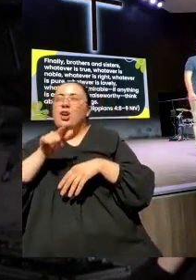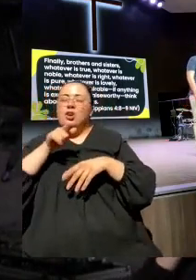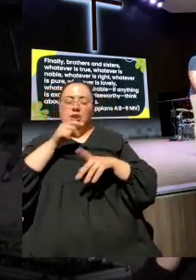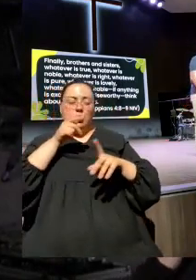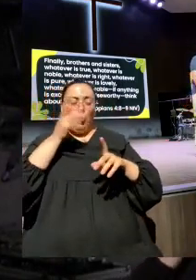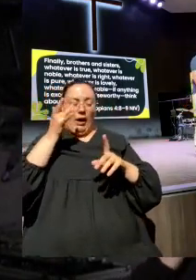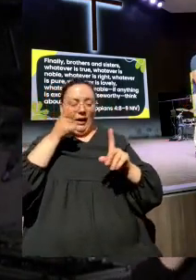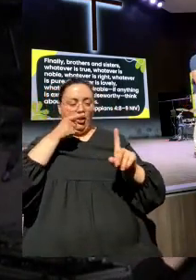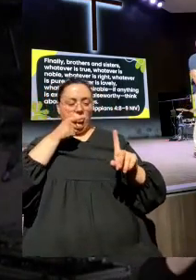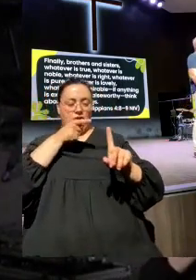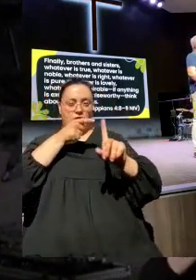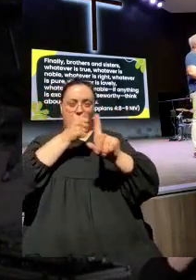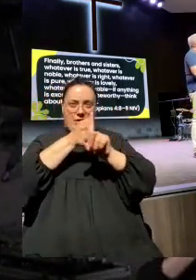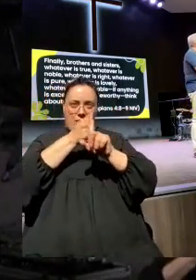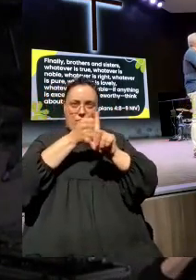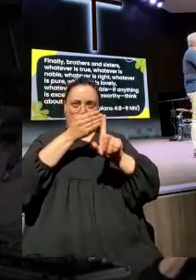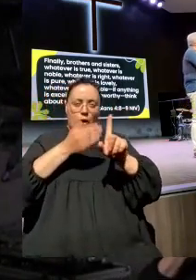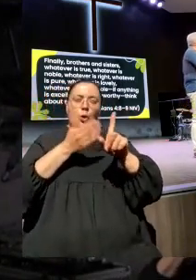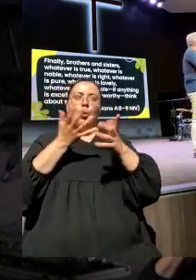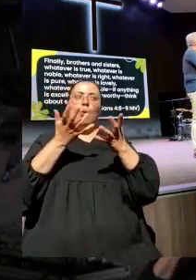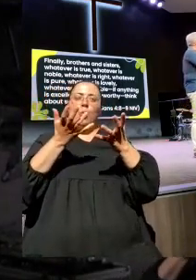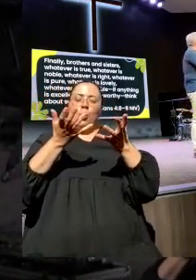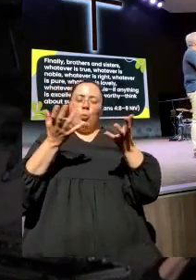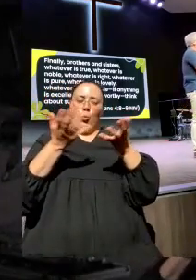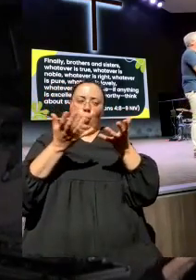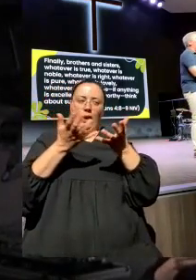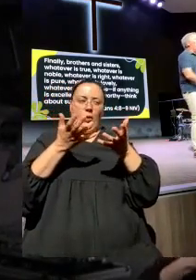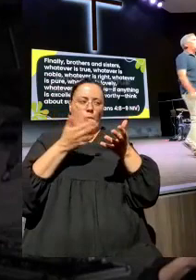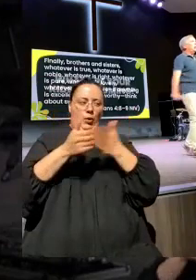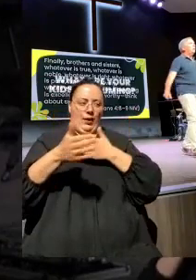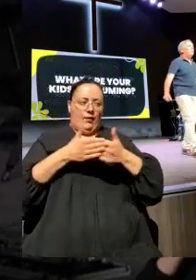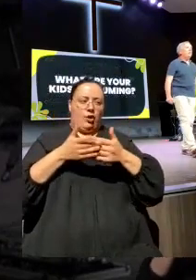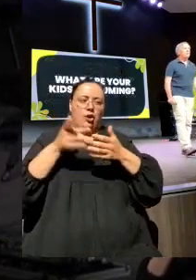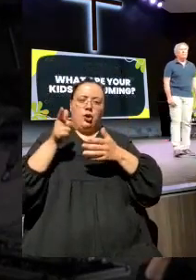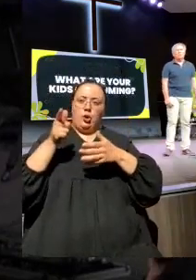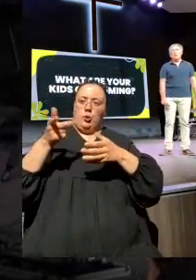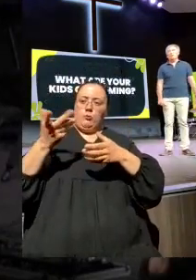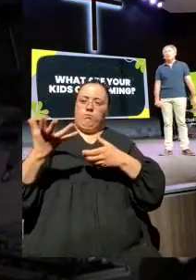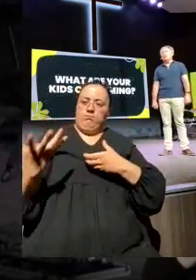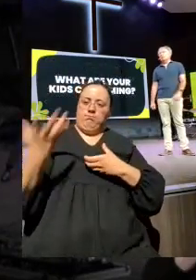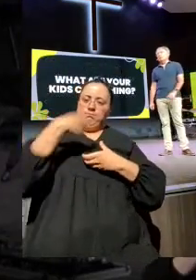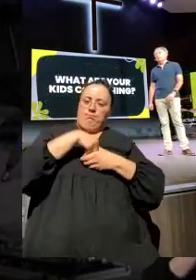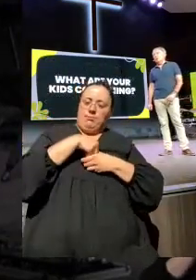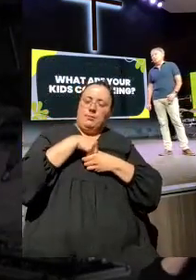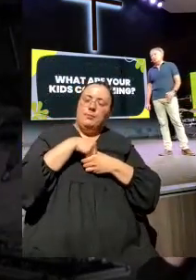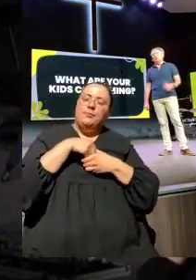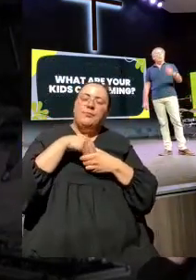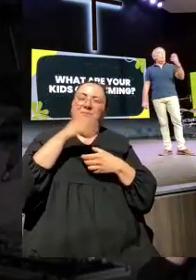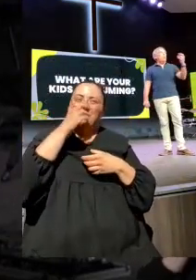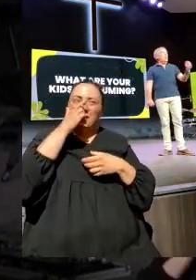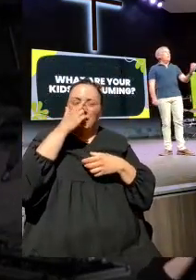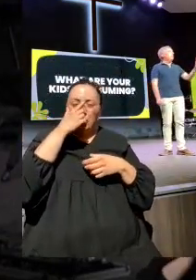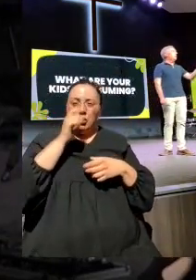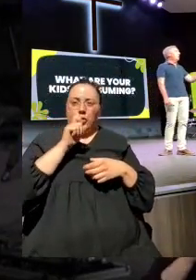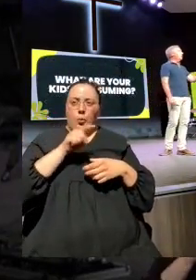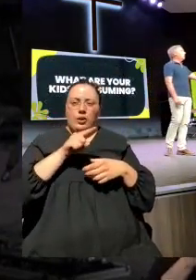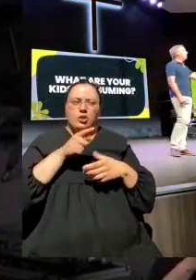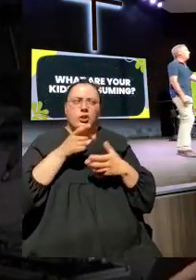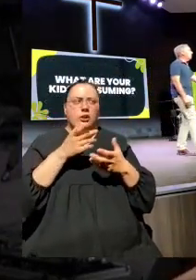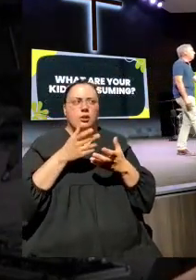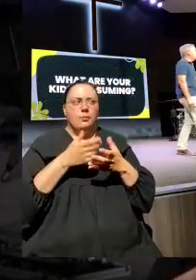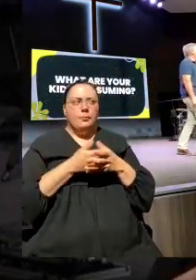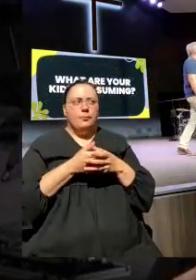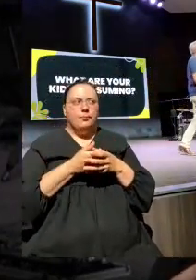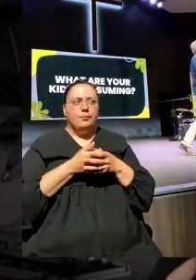consume. And we know that with our children. It's why we encourage our families to think through the question, what are your kids